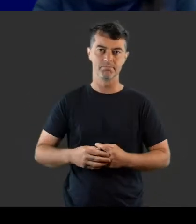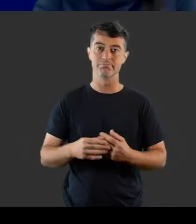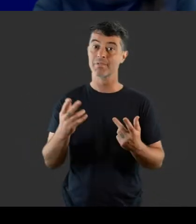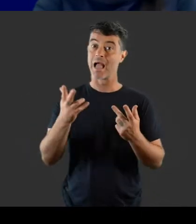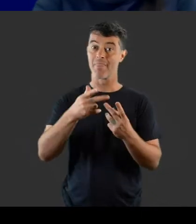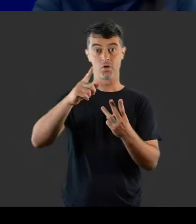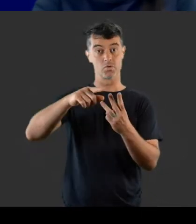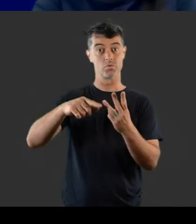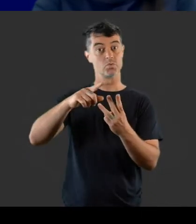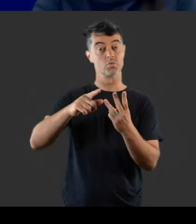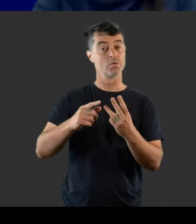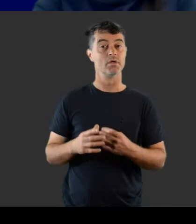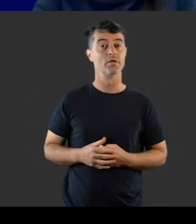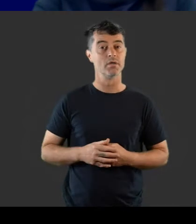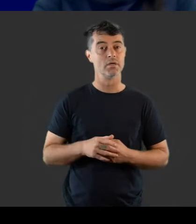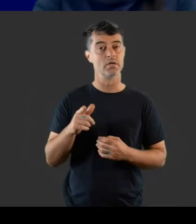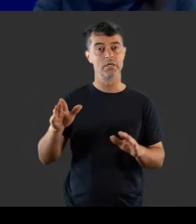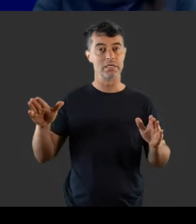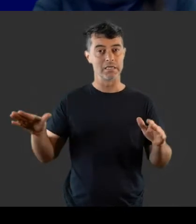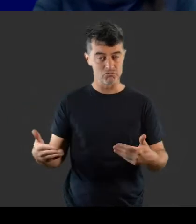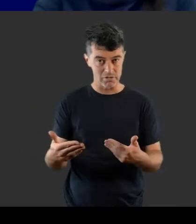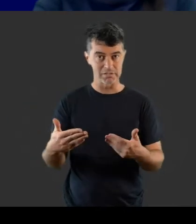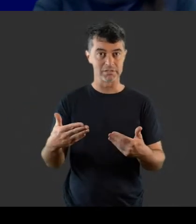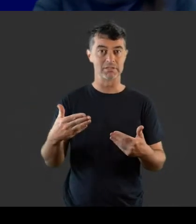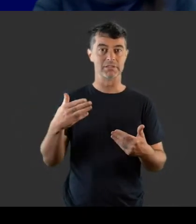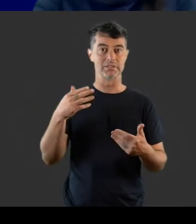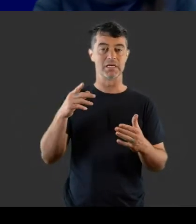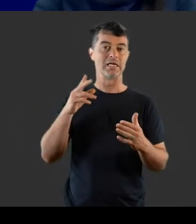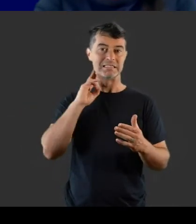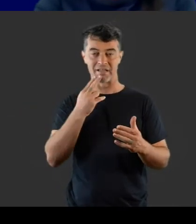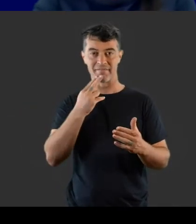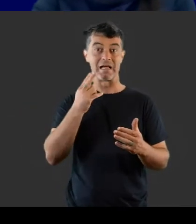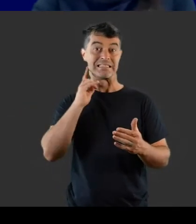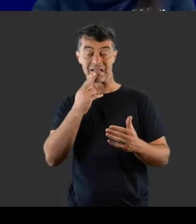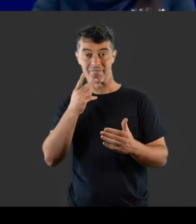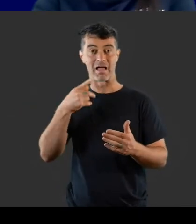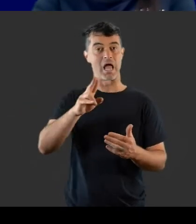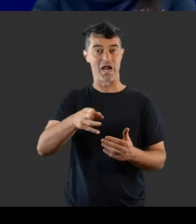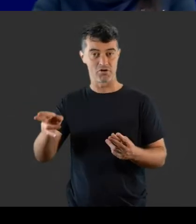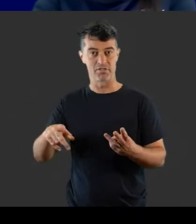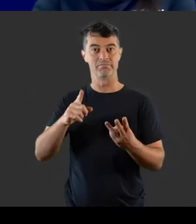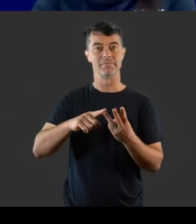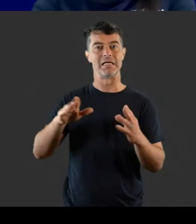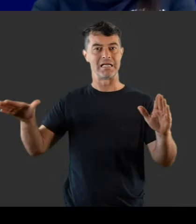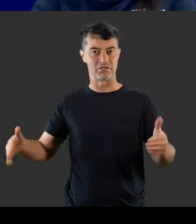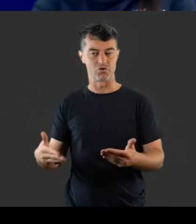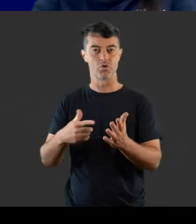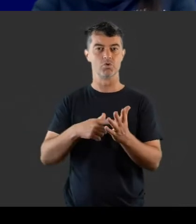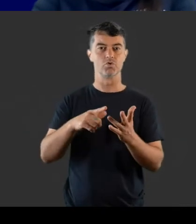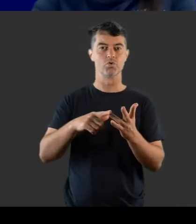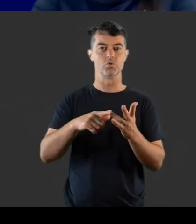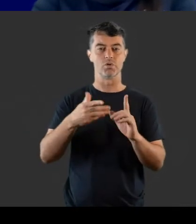2020. The other 2 modules in the series are Introduction, Deaf and Hard of Hearing,